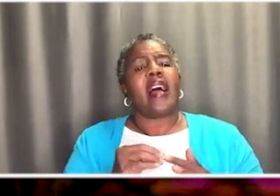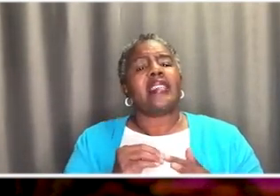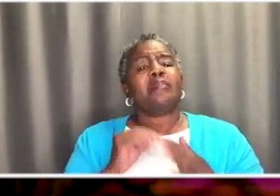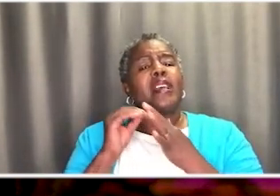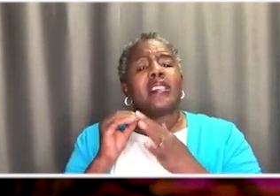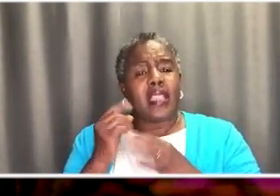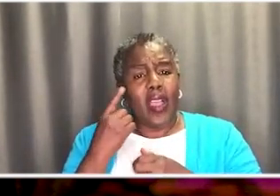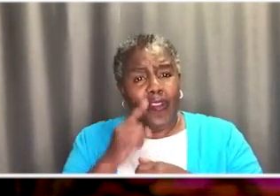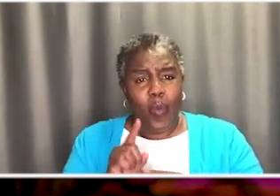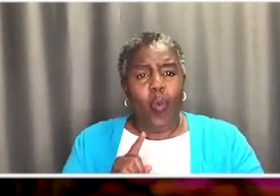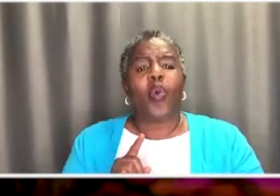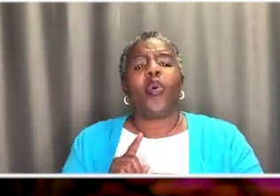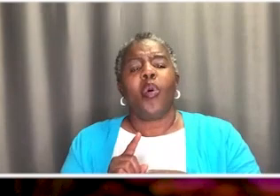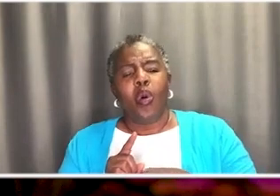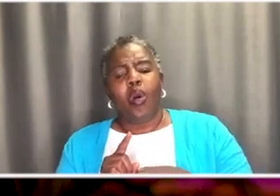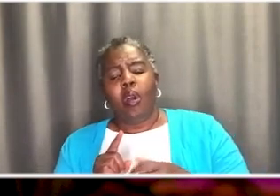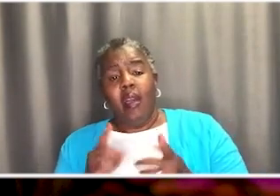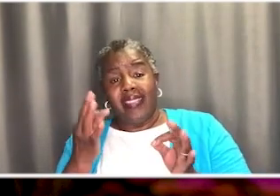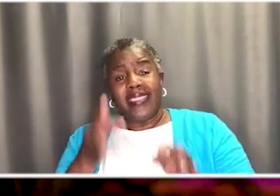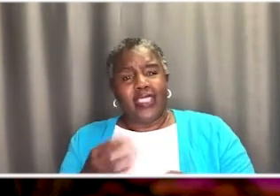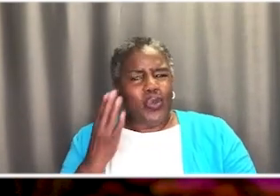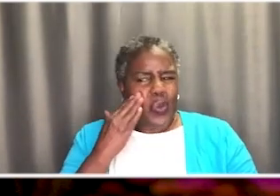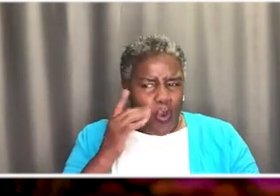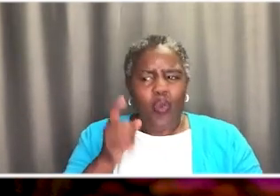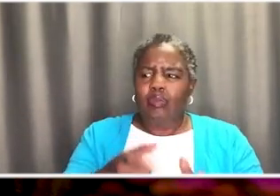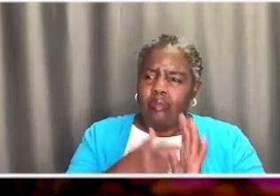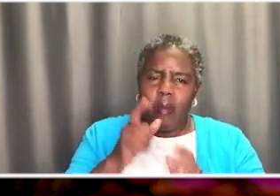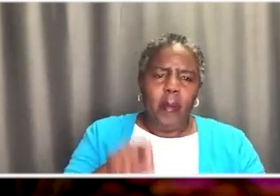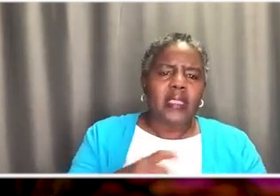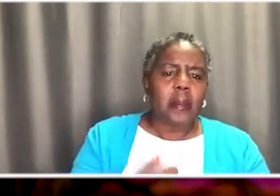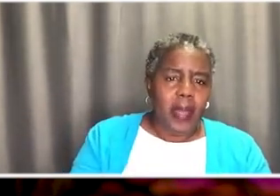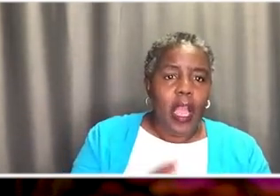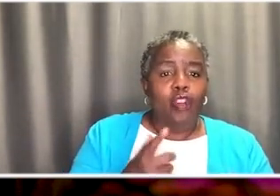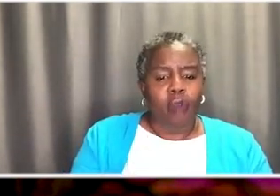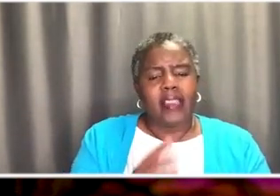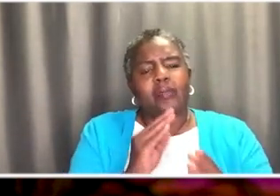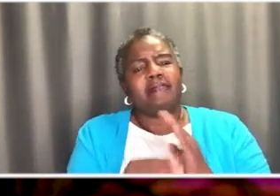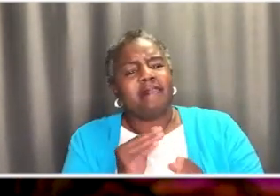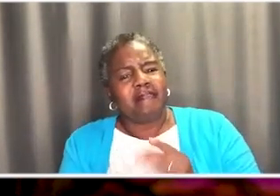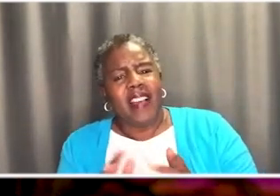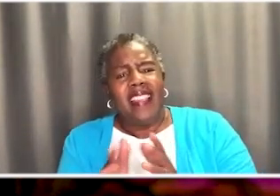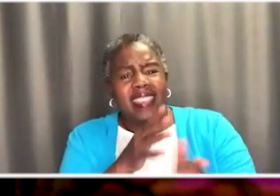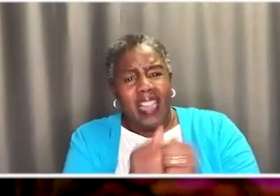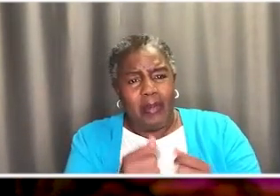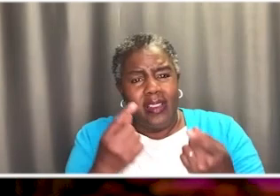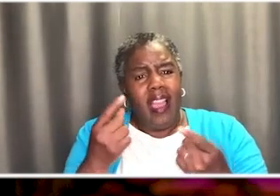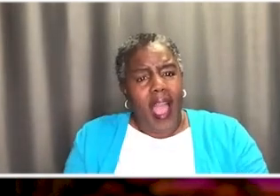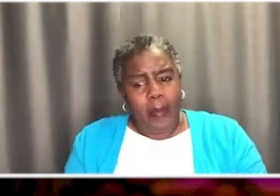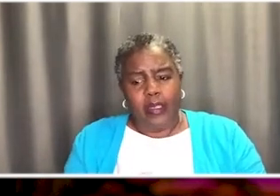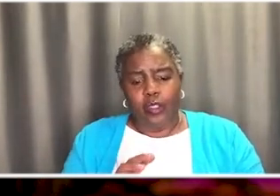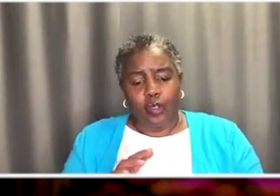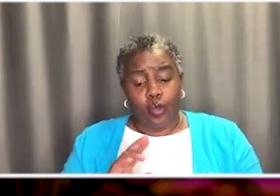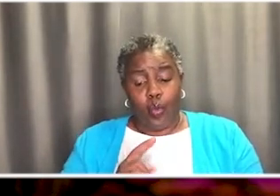especially the ones we know we have to make, and repair the damages that's been done to